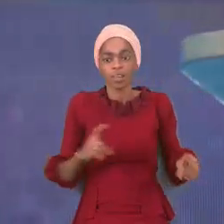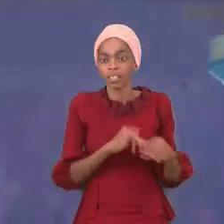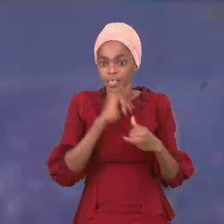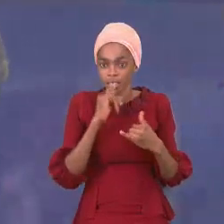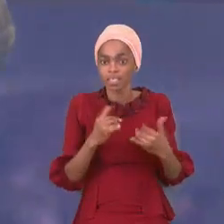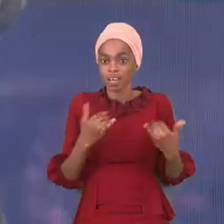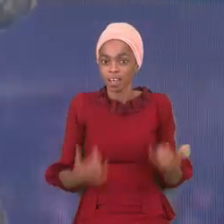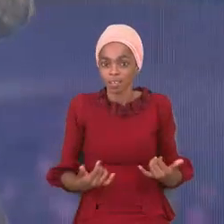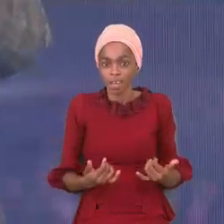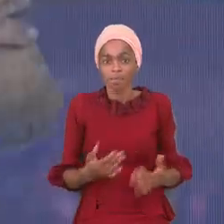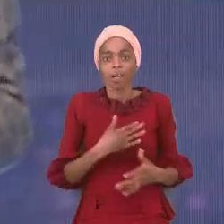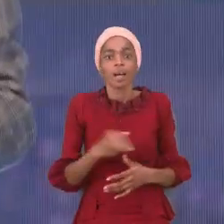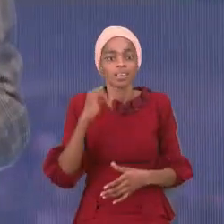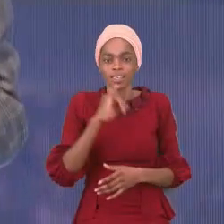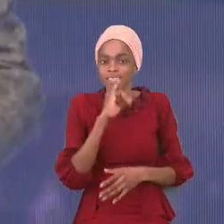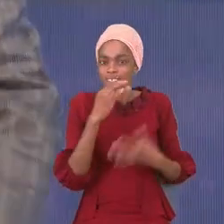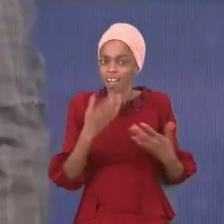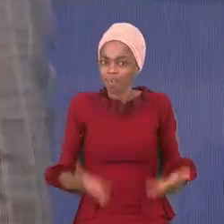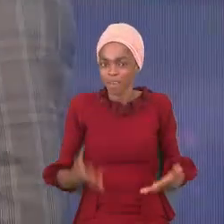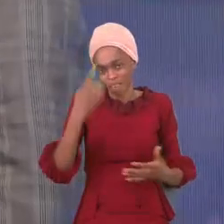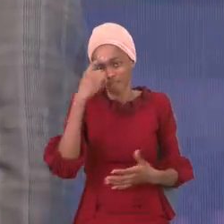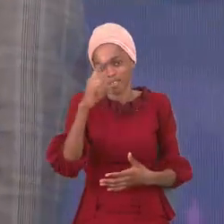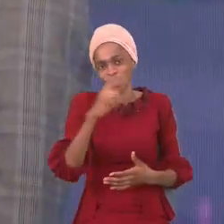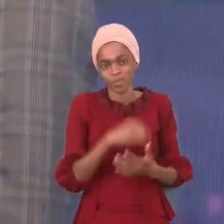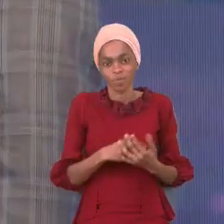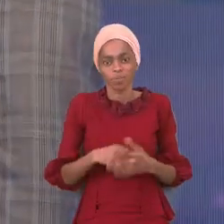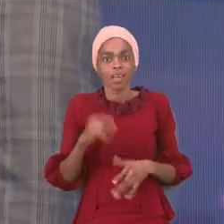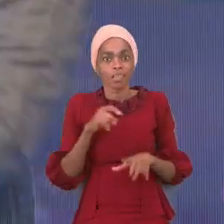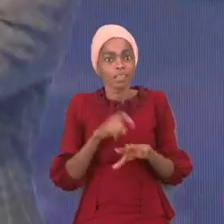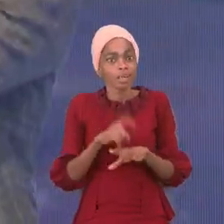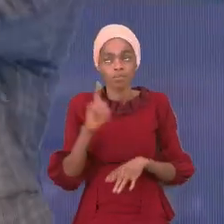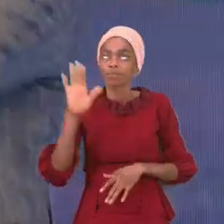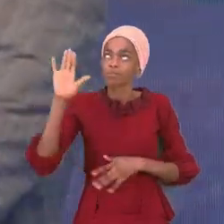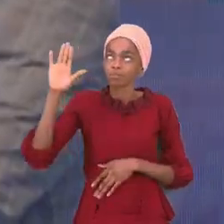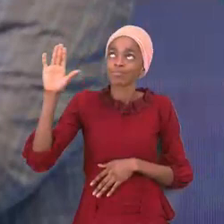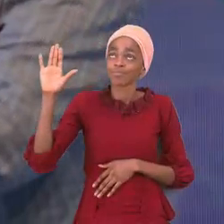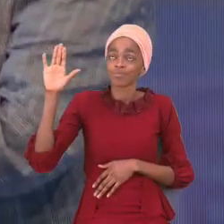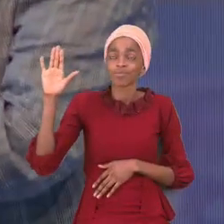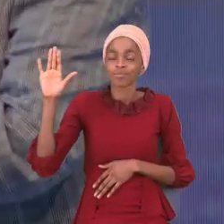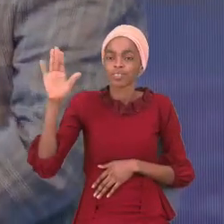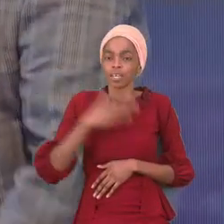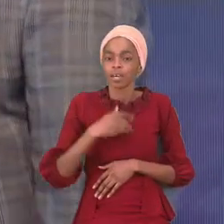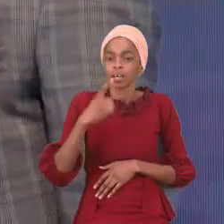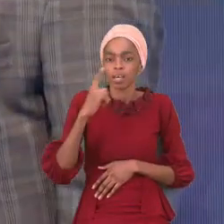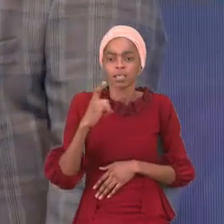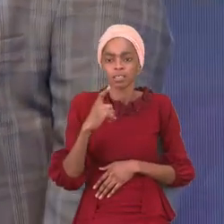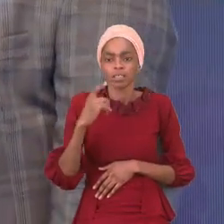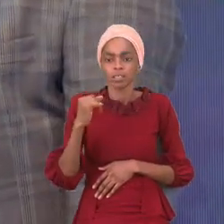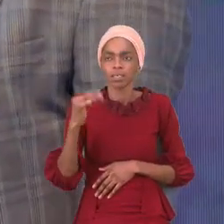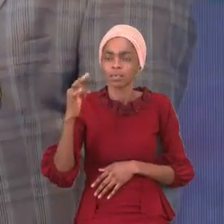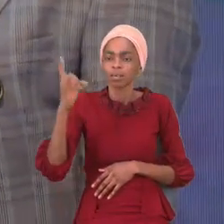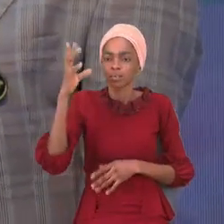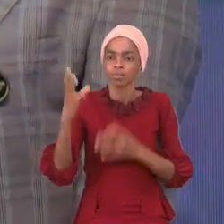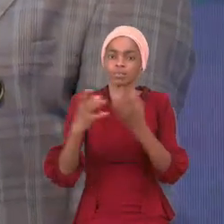it's available for you. And the moment you just raise up your hand like this, he'll then drop his hand.